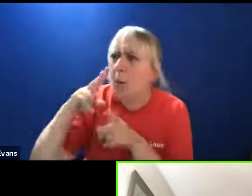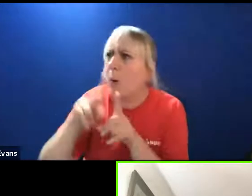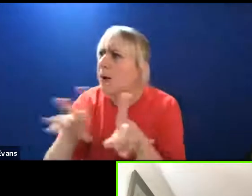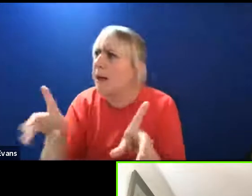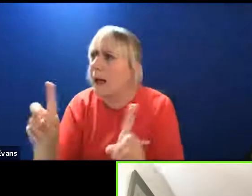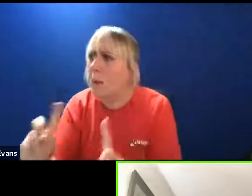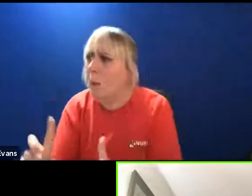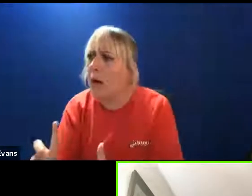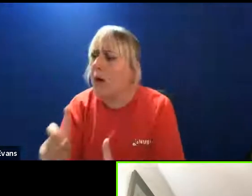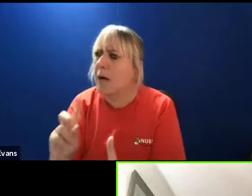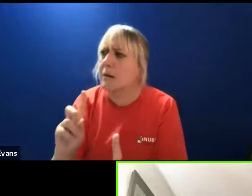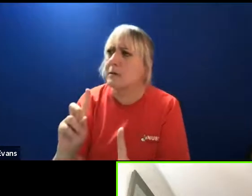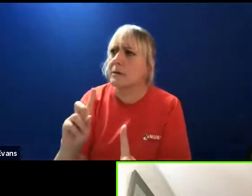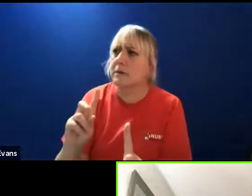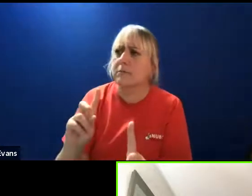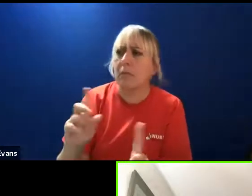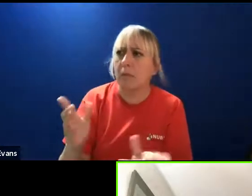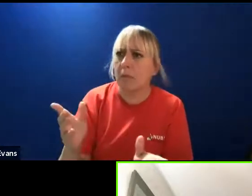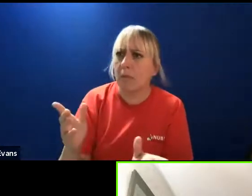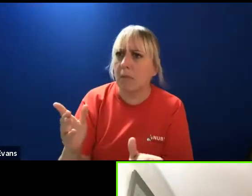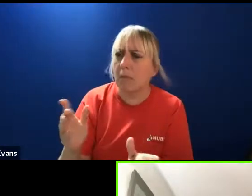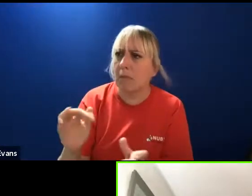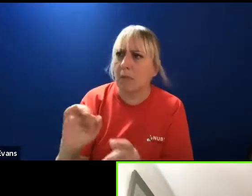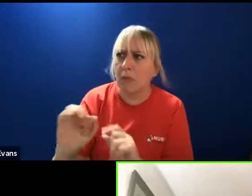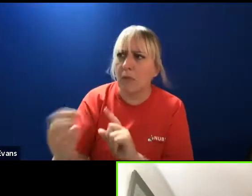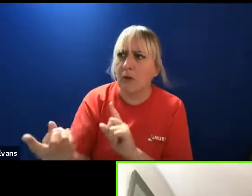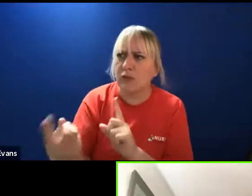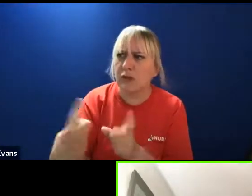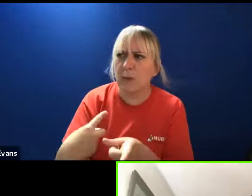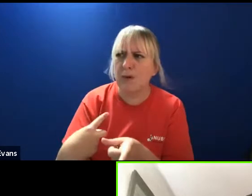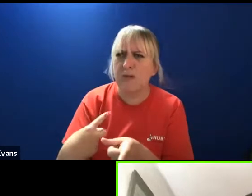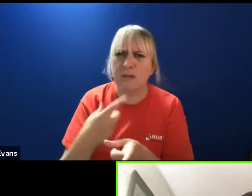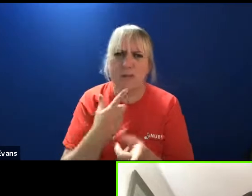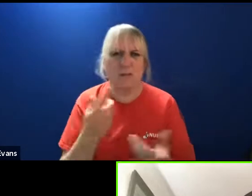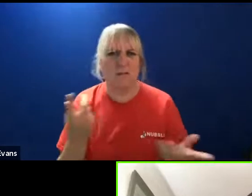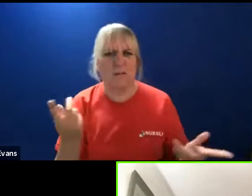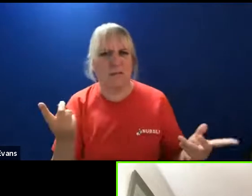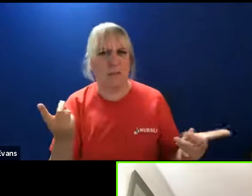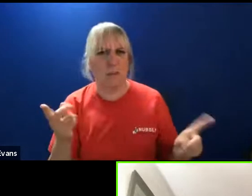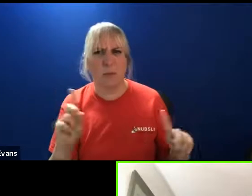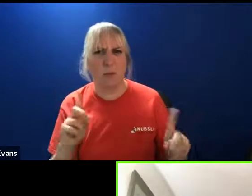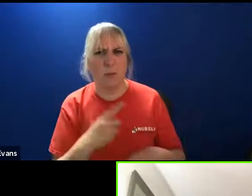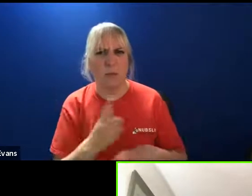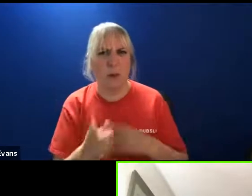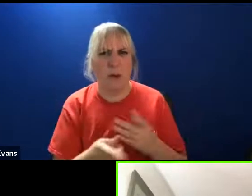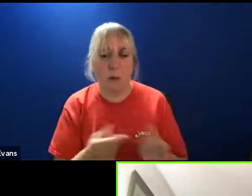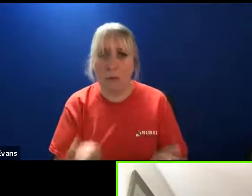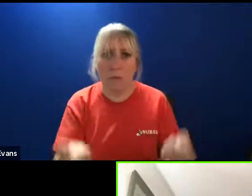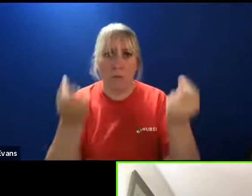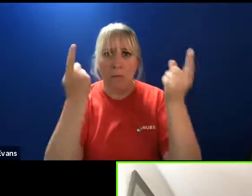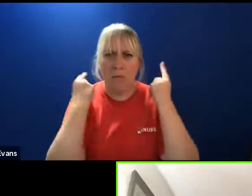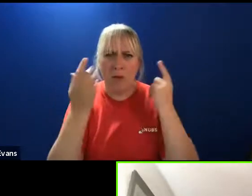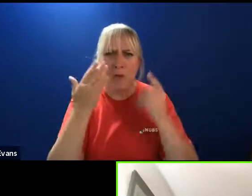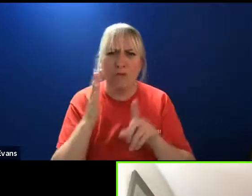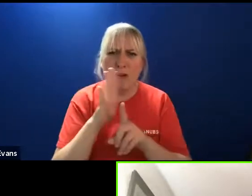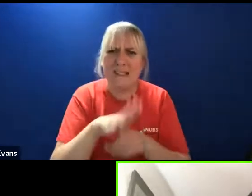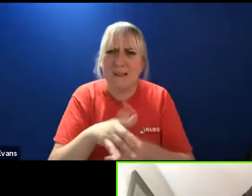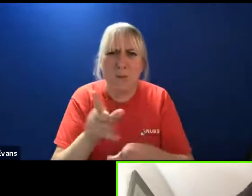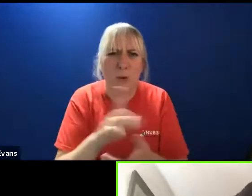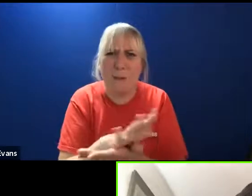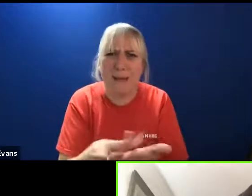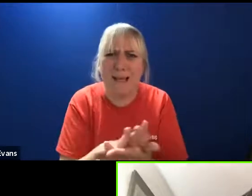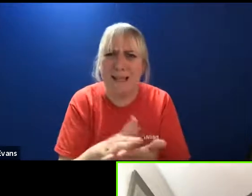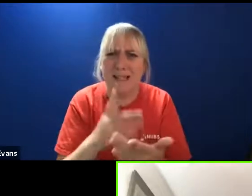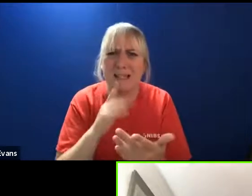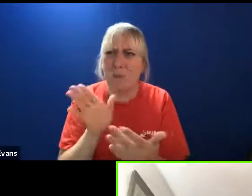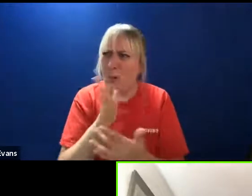And universally, people said, we don't know what you're talking about. We don't understand. There isn't any racism because we're all